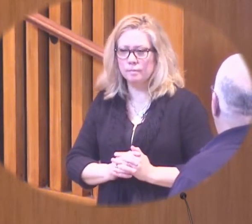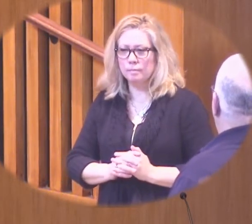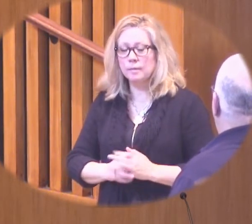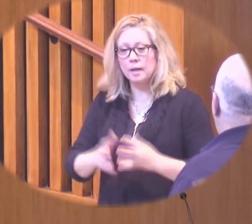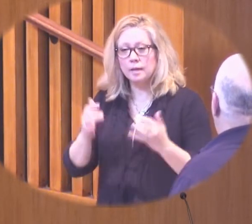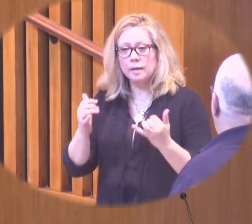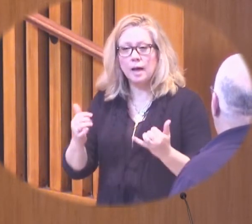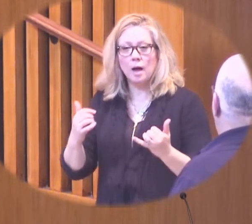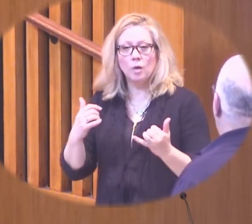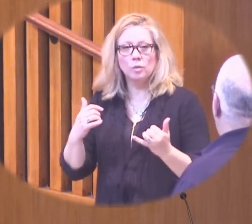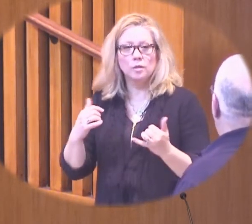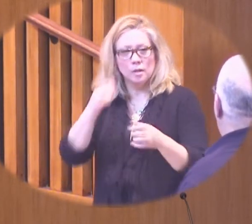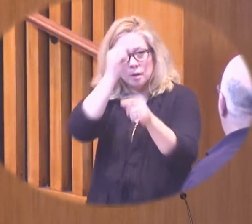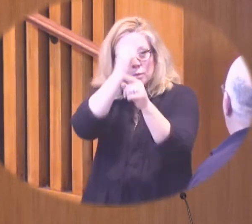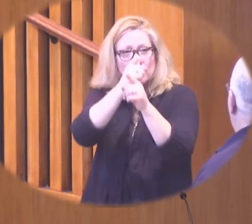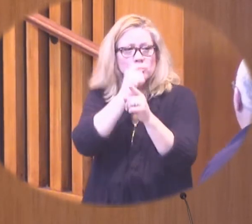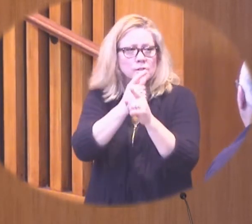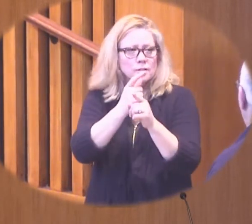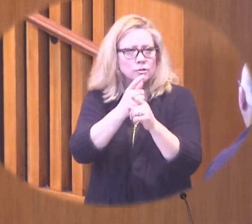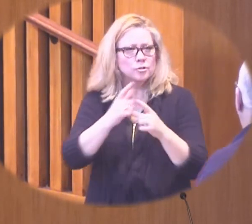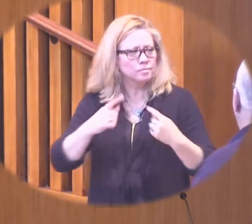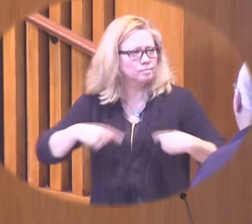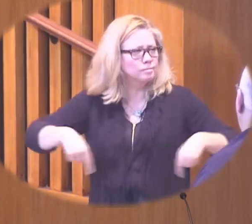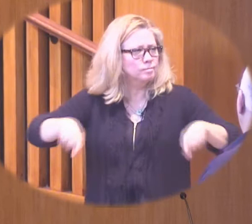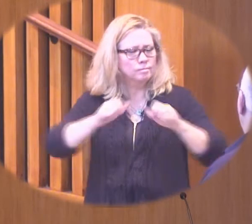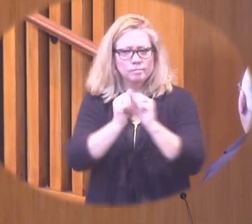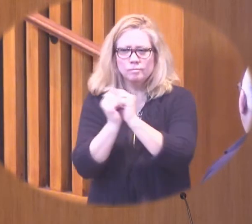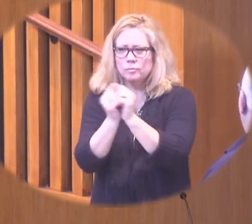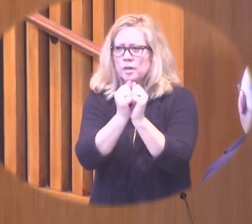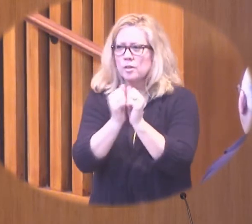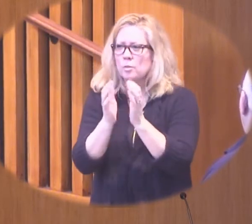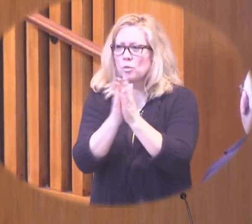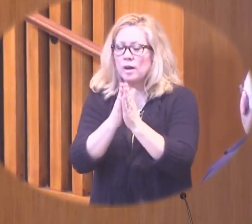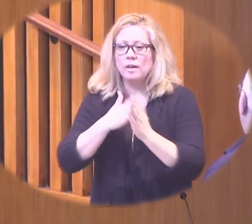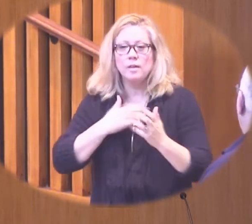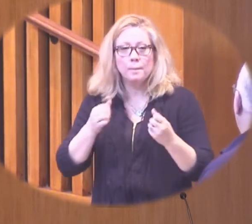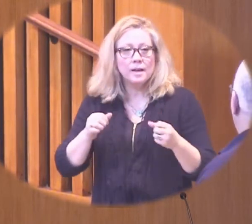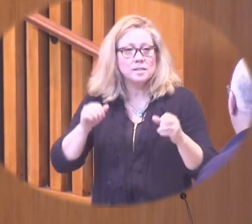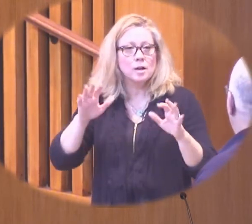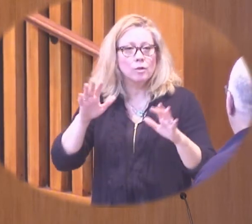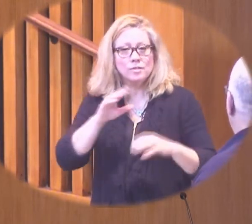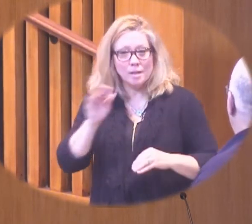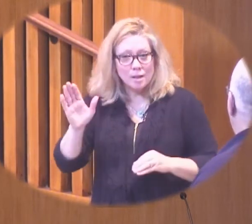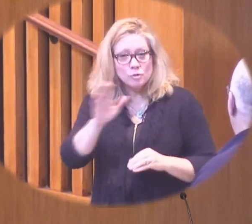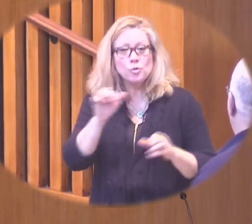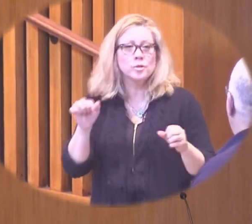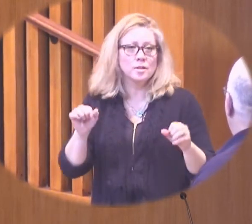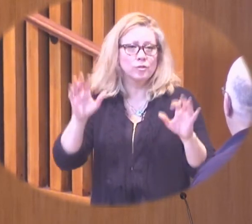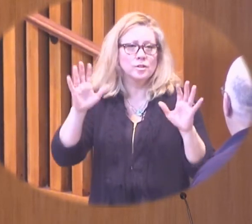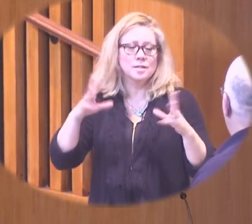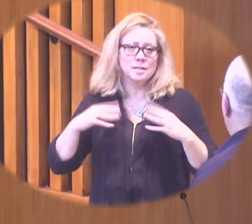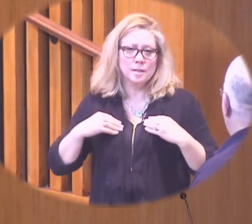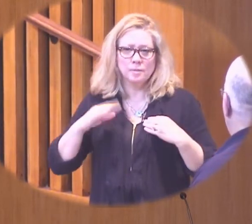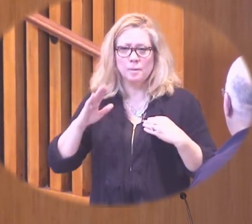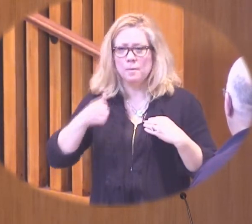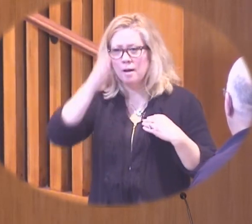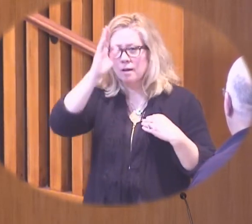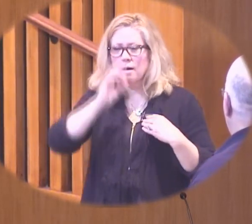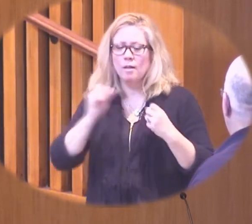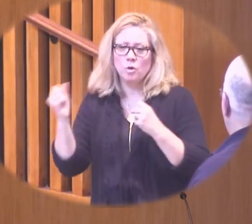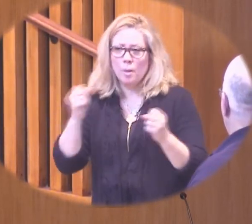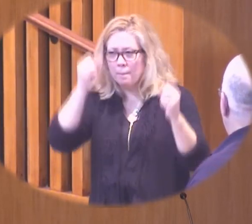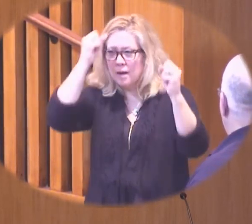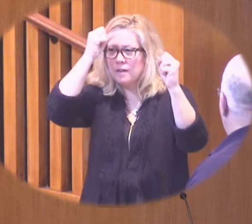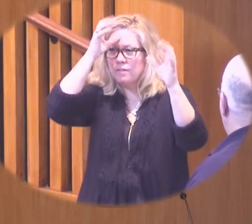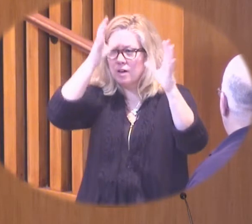Now let us pray, my brothers and my sisters, that my sacrifice and yours may be acceptable to